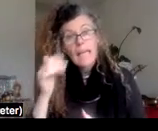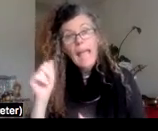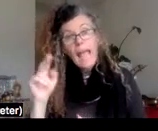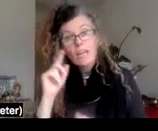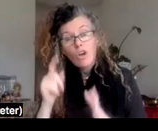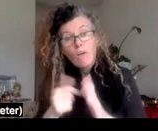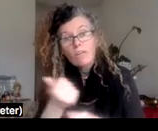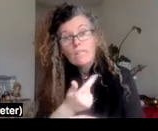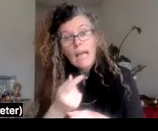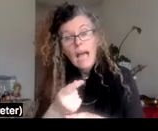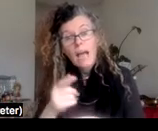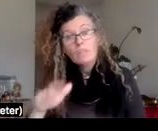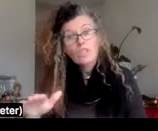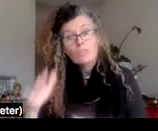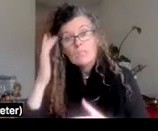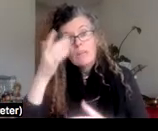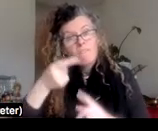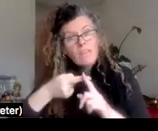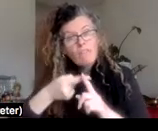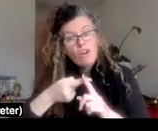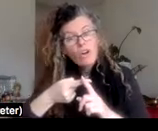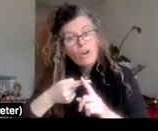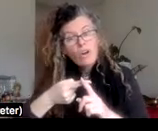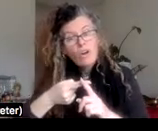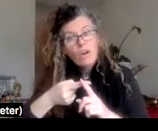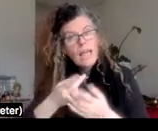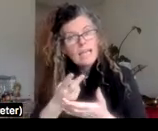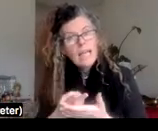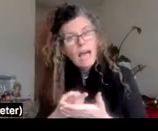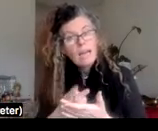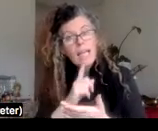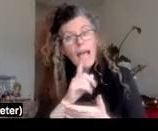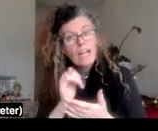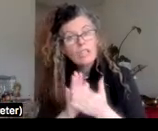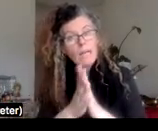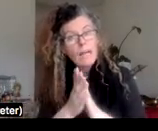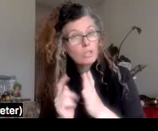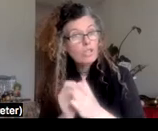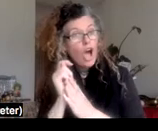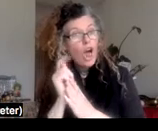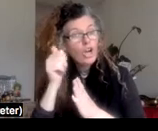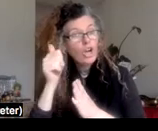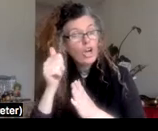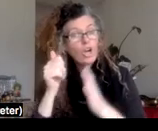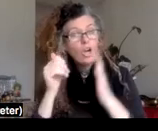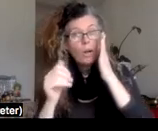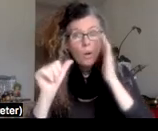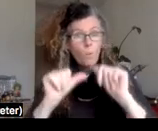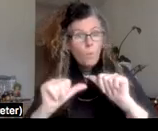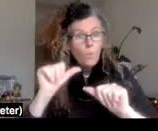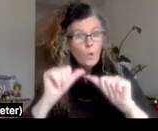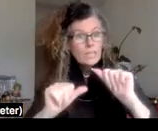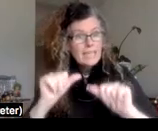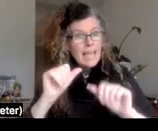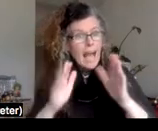fever, he lays down for a couple of days, and you know what? He grows. Like, he actually gets taller. And where's the science here behind heat